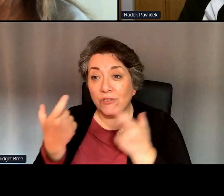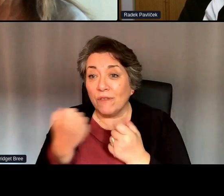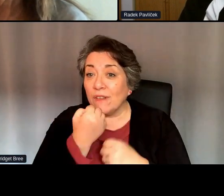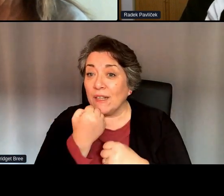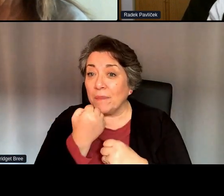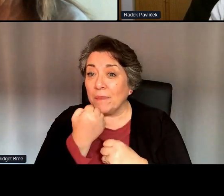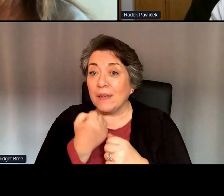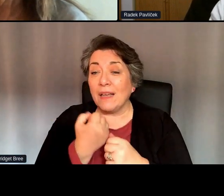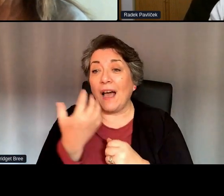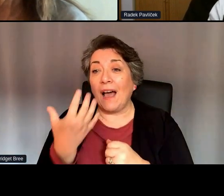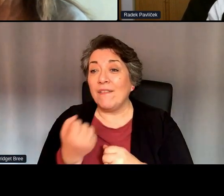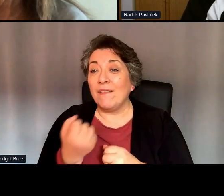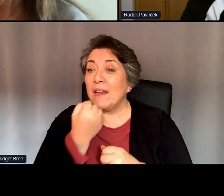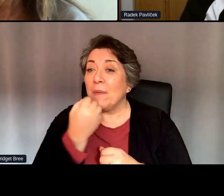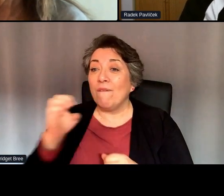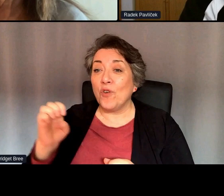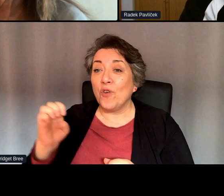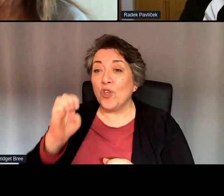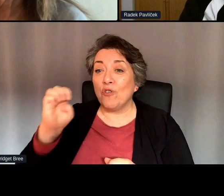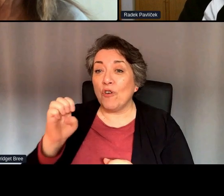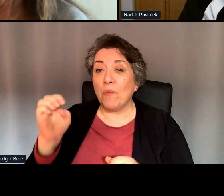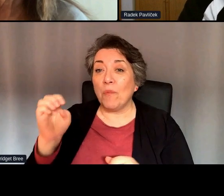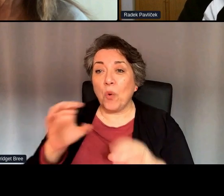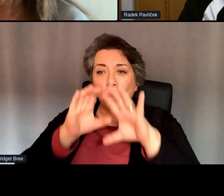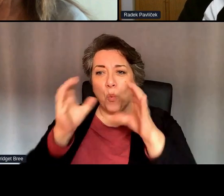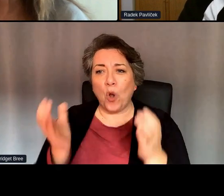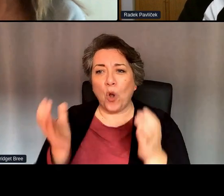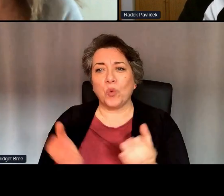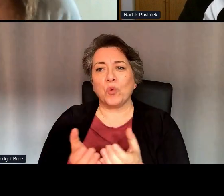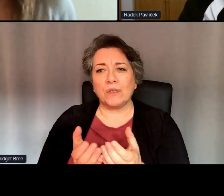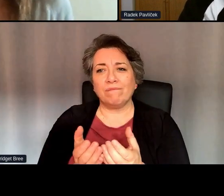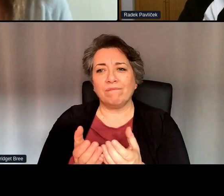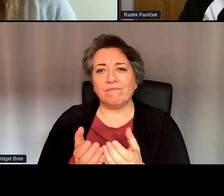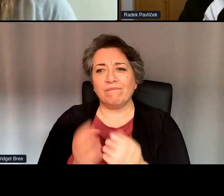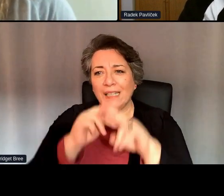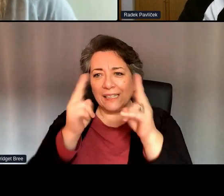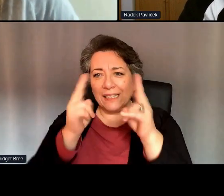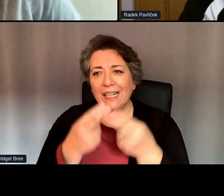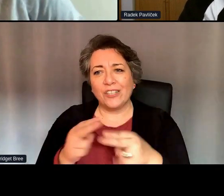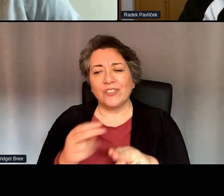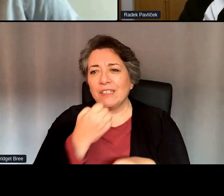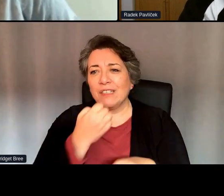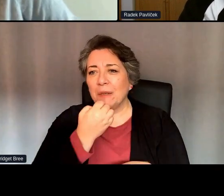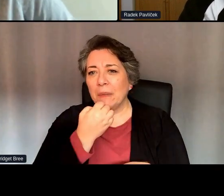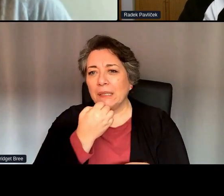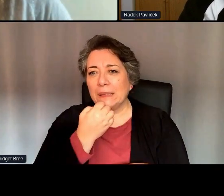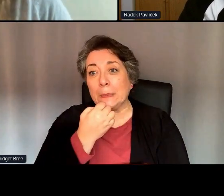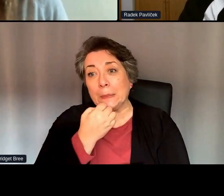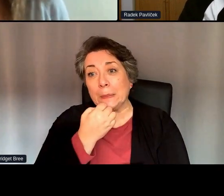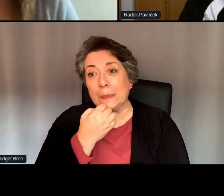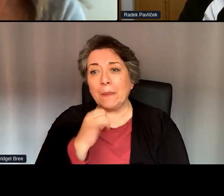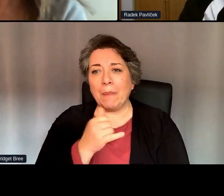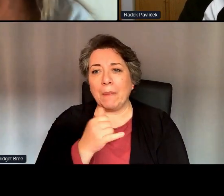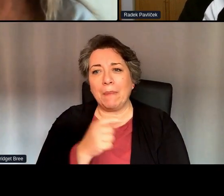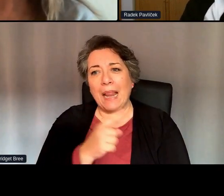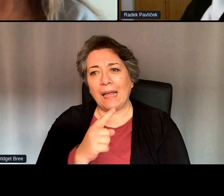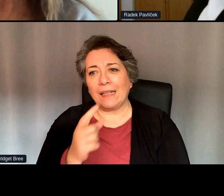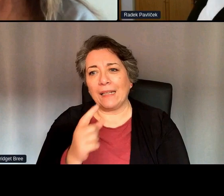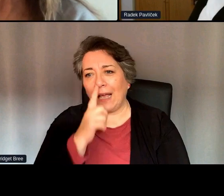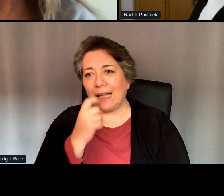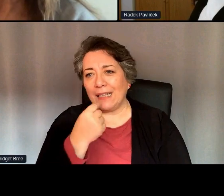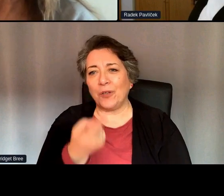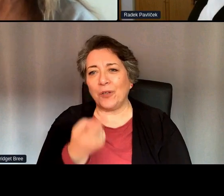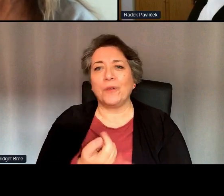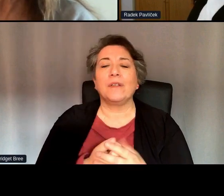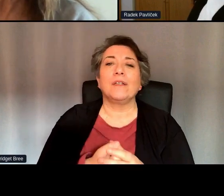for Europe. Worldwide, it's gonna take me some more minutes. But maybe we can get back to that later. But if you can please